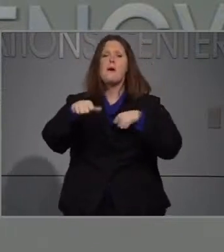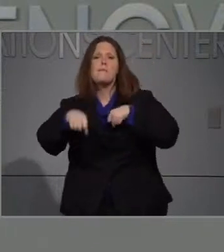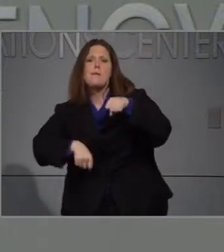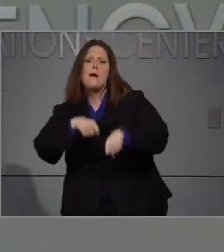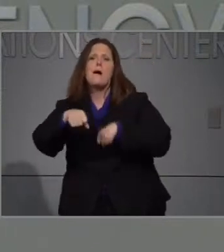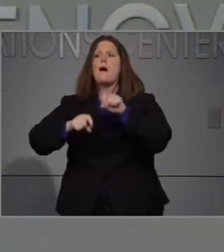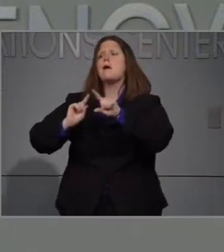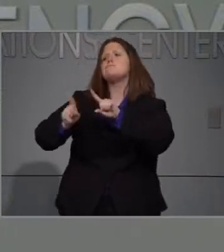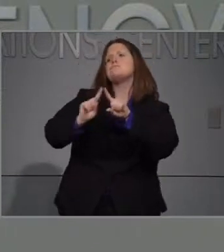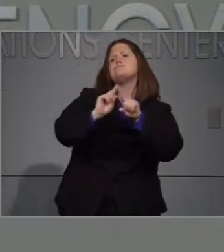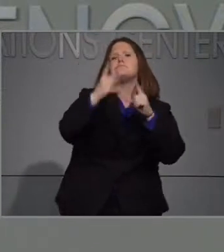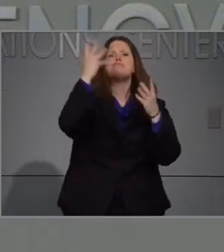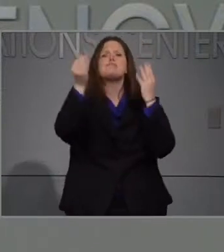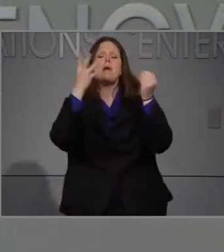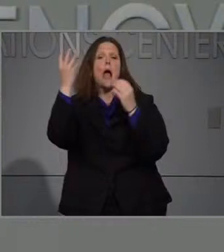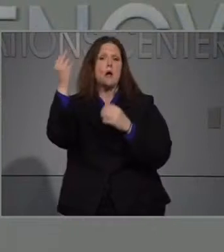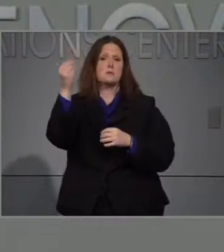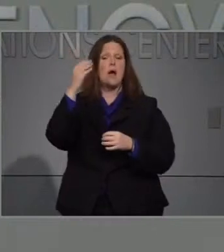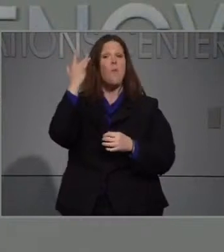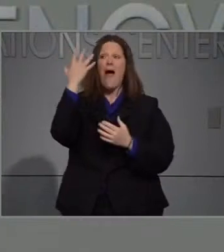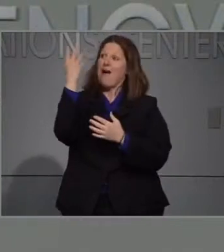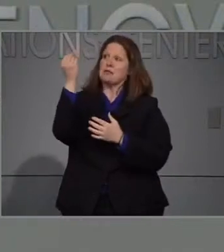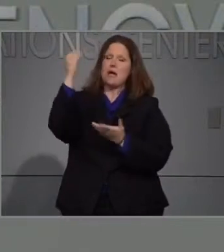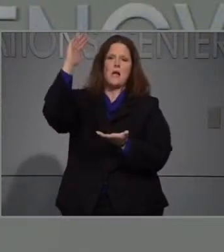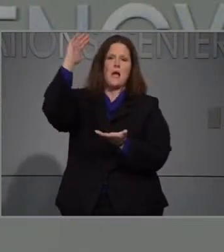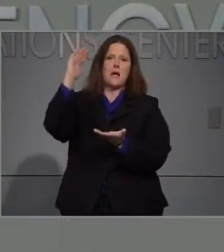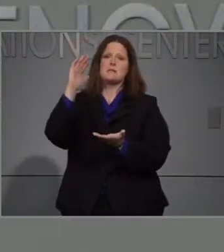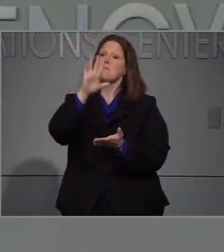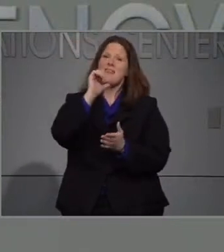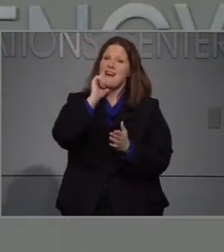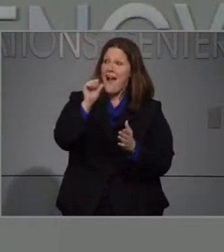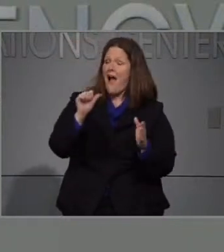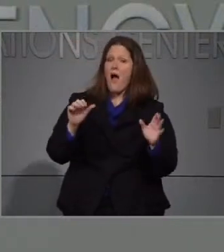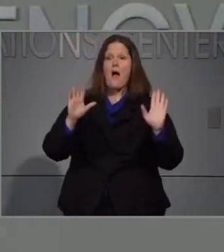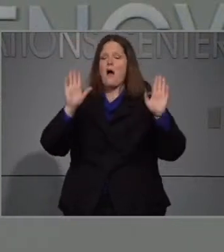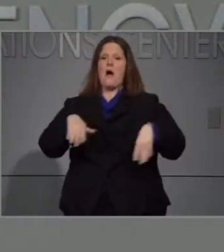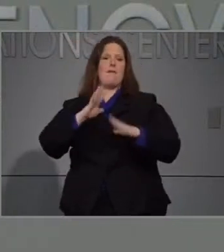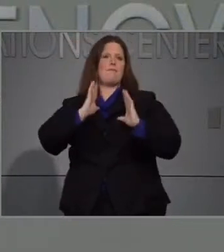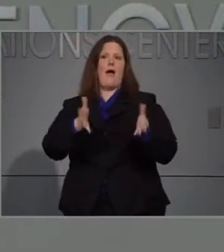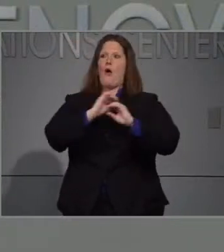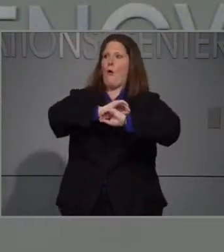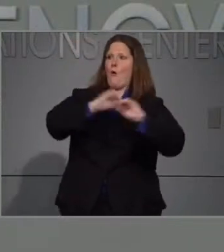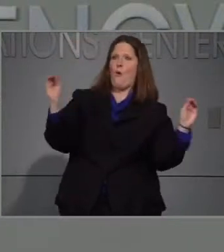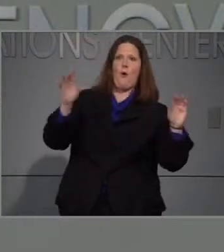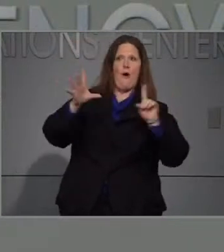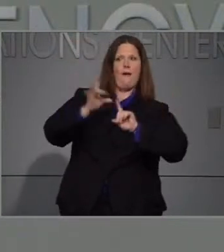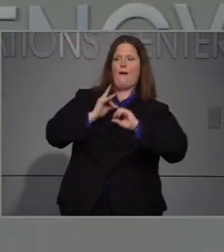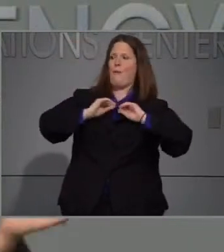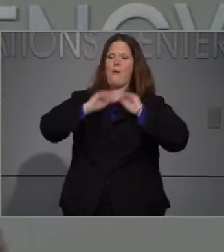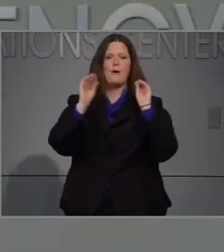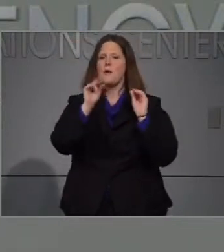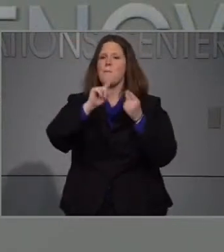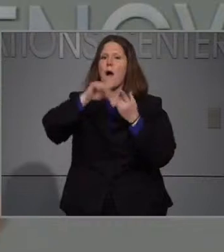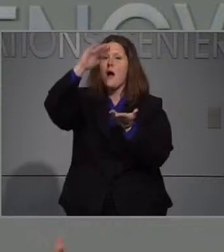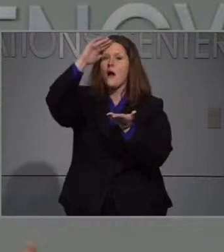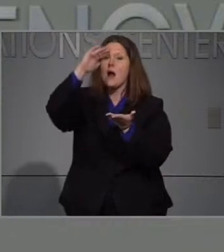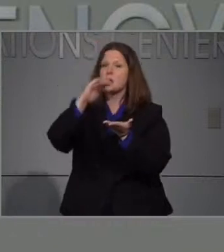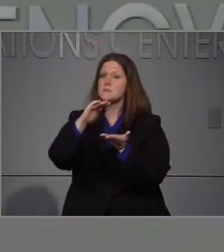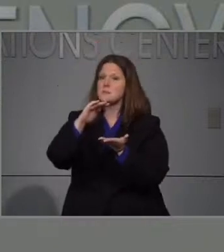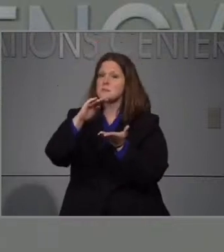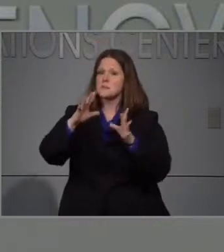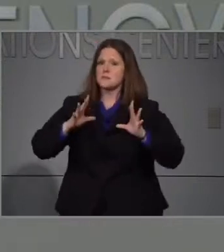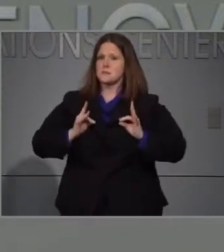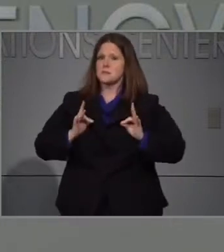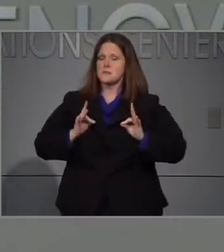risk of virus transmission is lower. It's not zero, but it's lower. So you are both outside with better